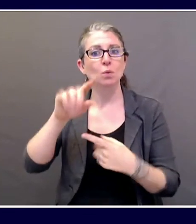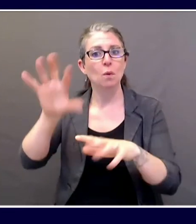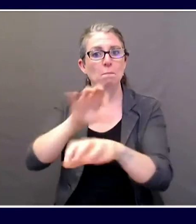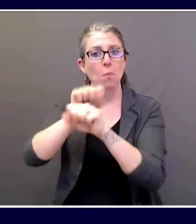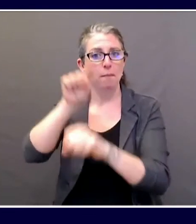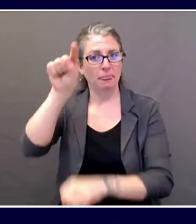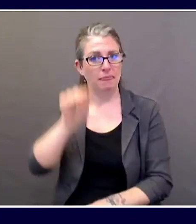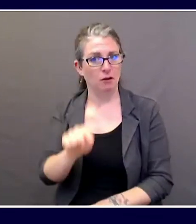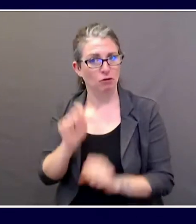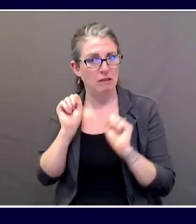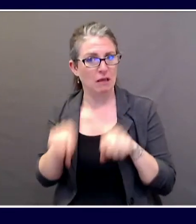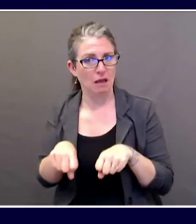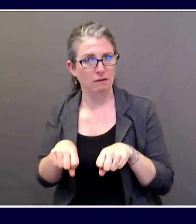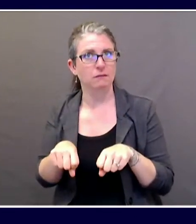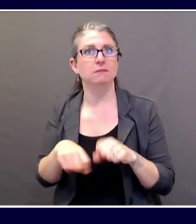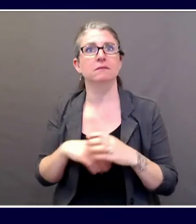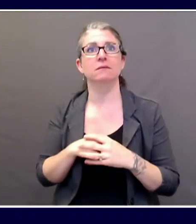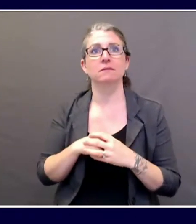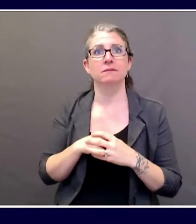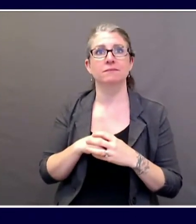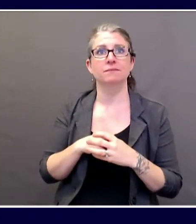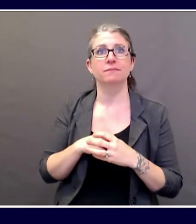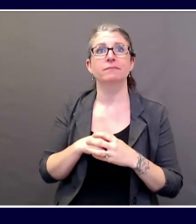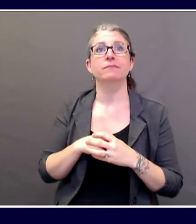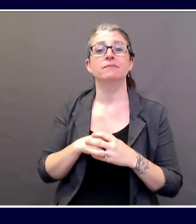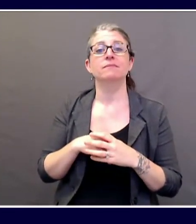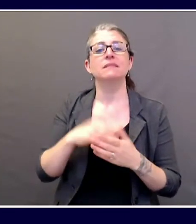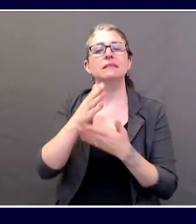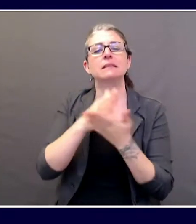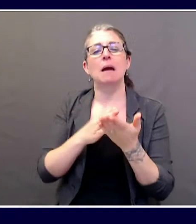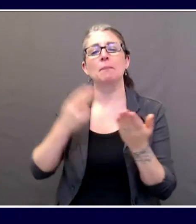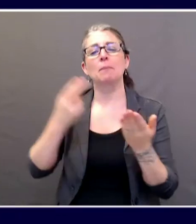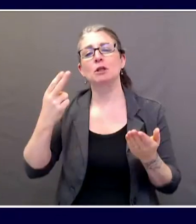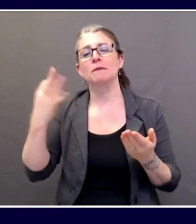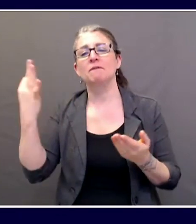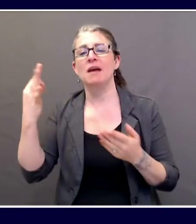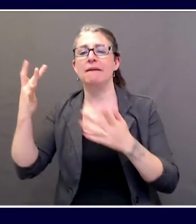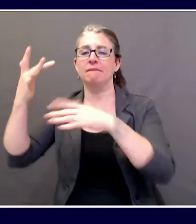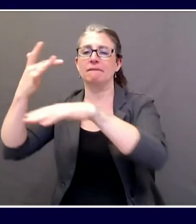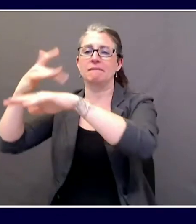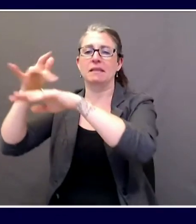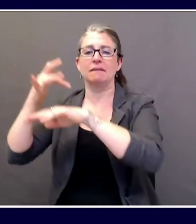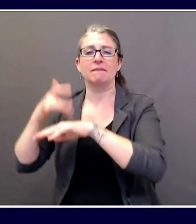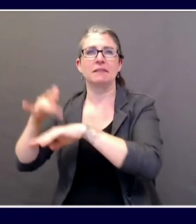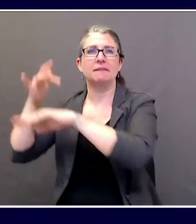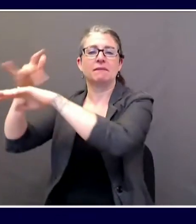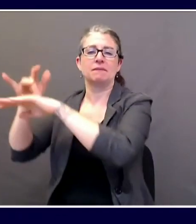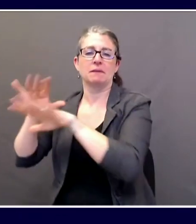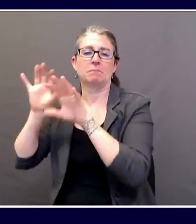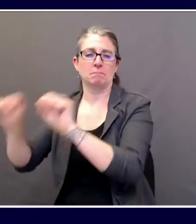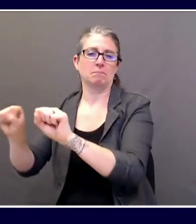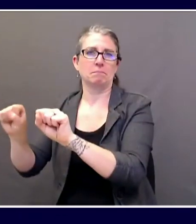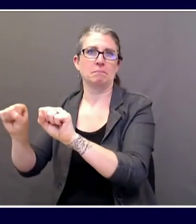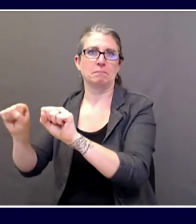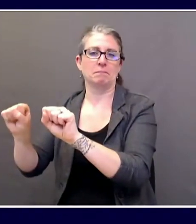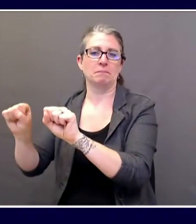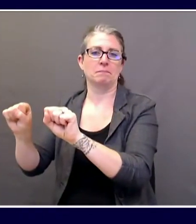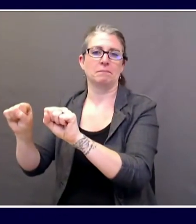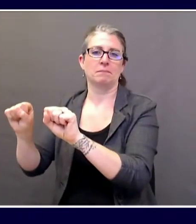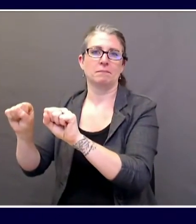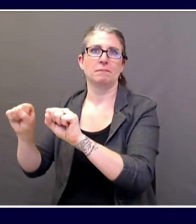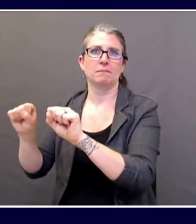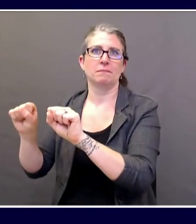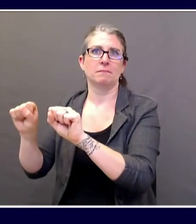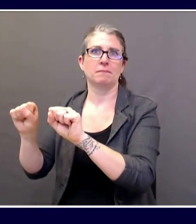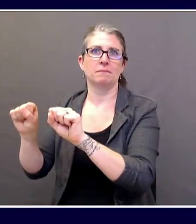Friday. If making your way to the Oxford Casino to be vaccinated is available to you, the best way to get